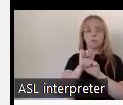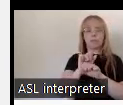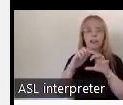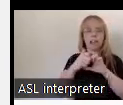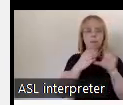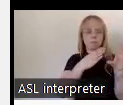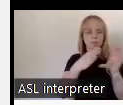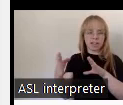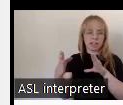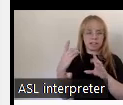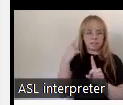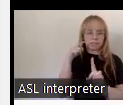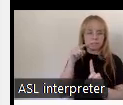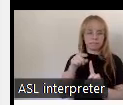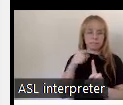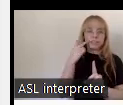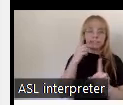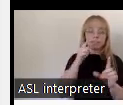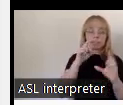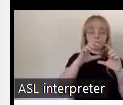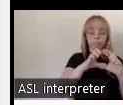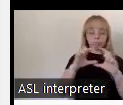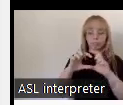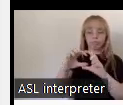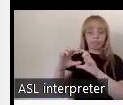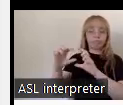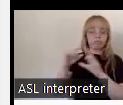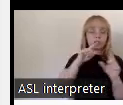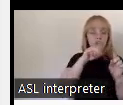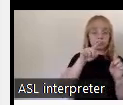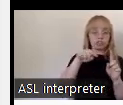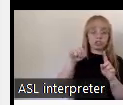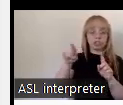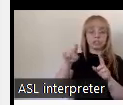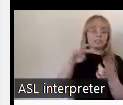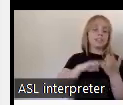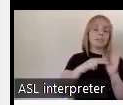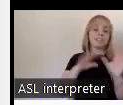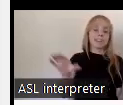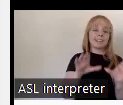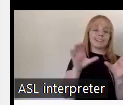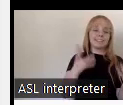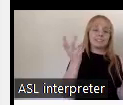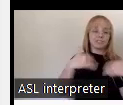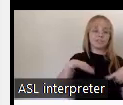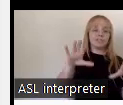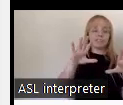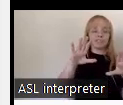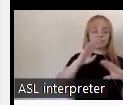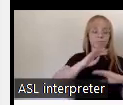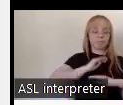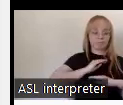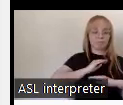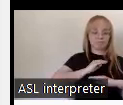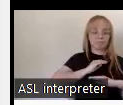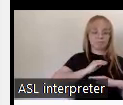And you see check marks in these little bubbles here. That means these activities have been completed. Because we